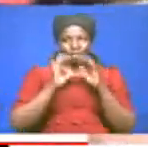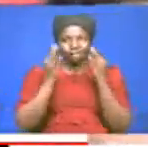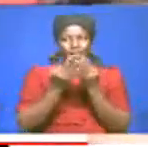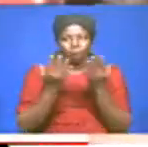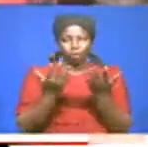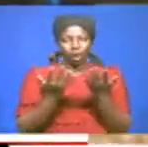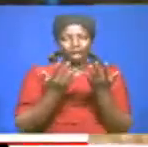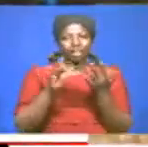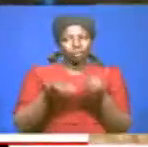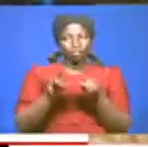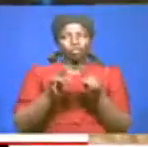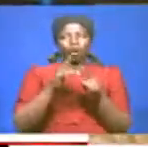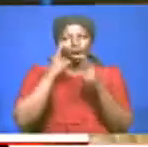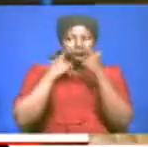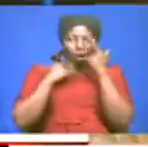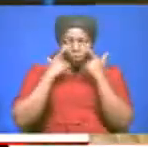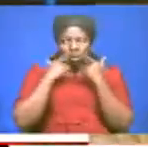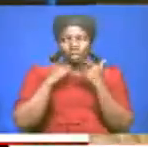of their firstborn son.